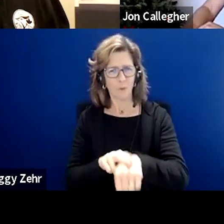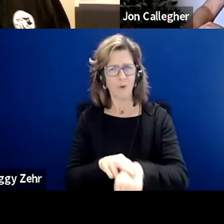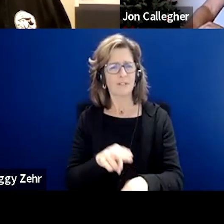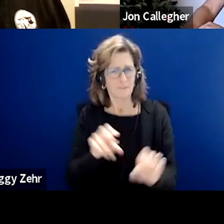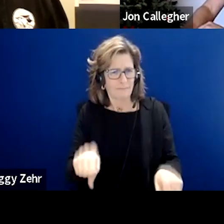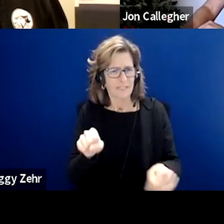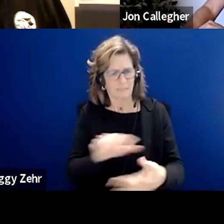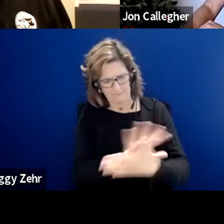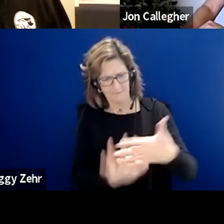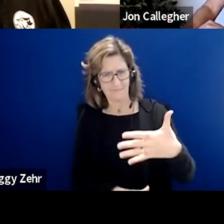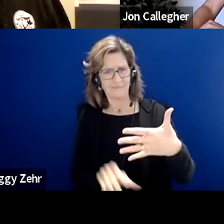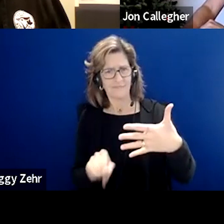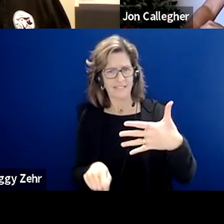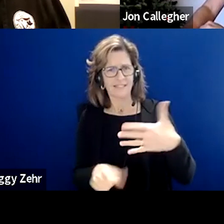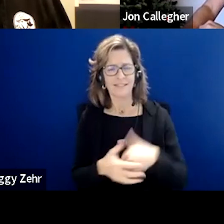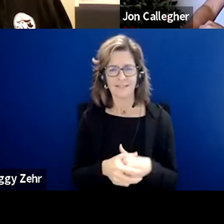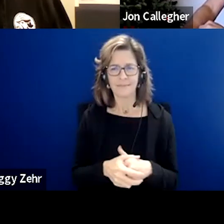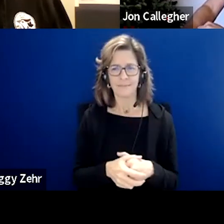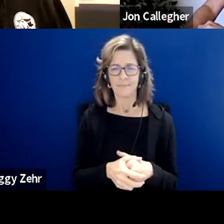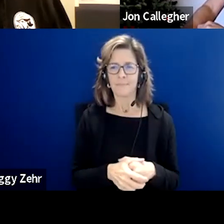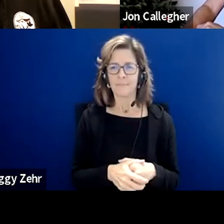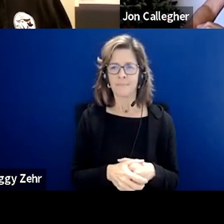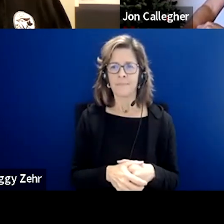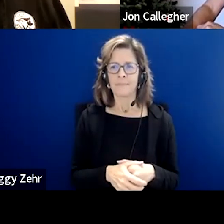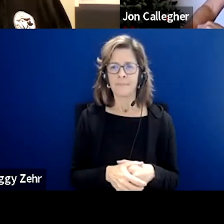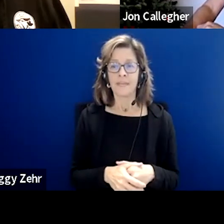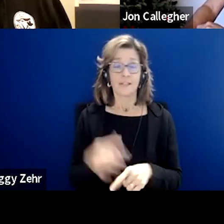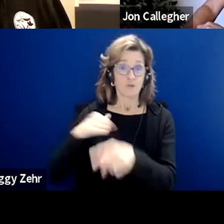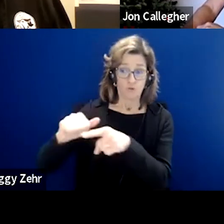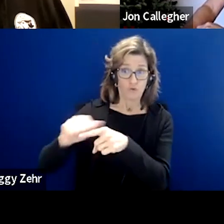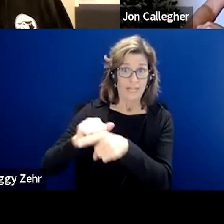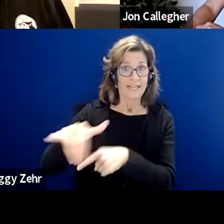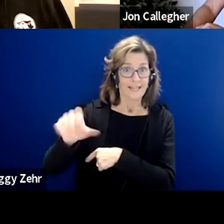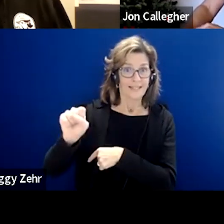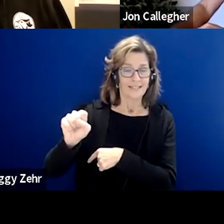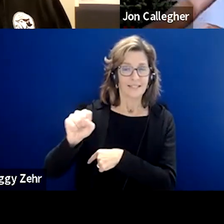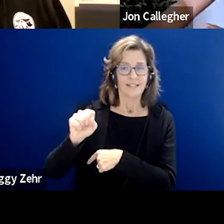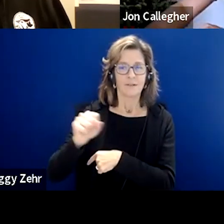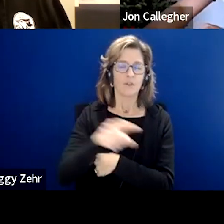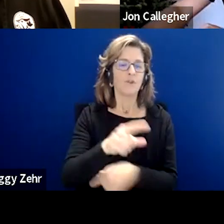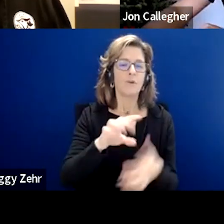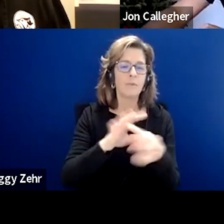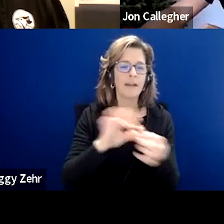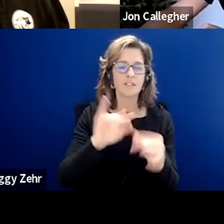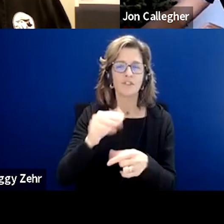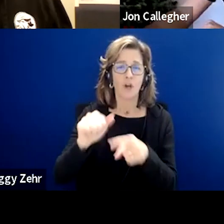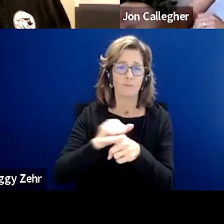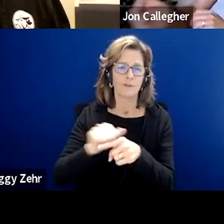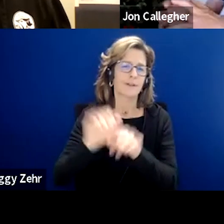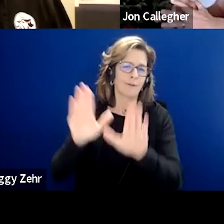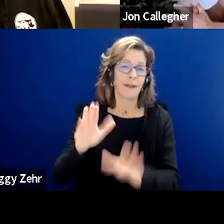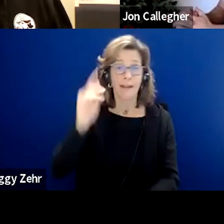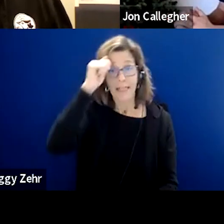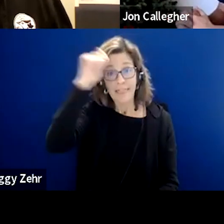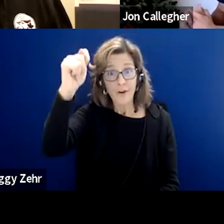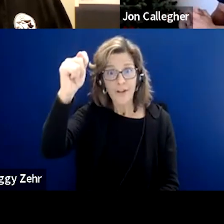I said earlier, it's training. You mentioned job training is great in theory. I don't